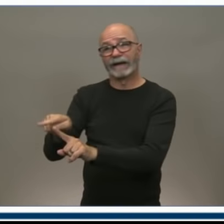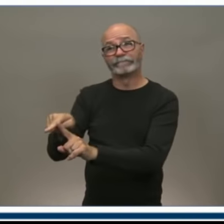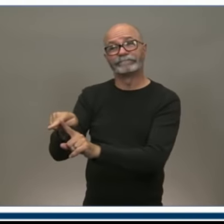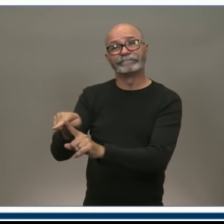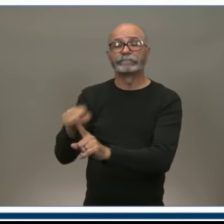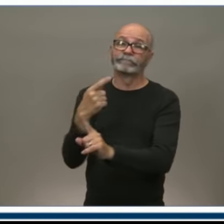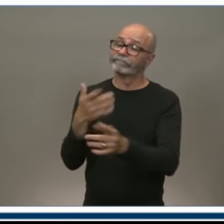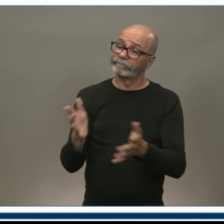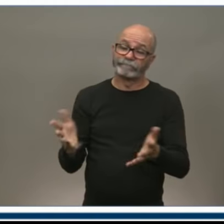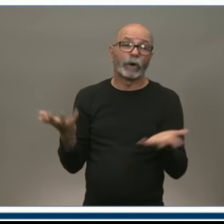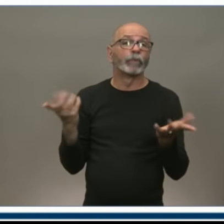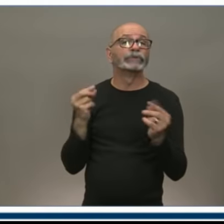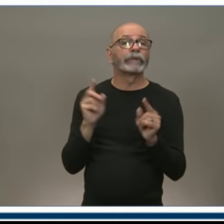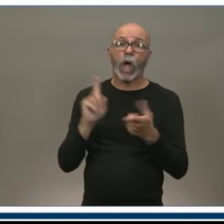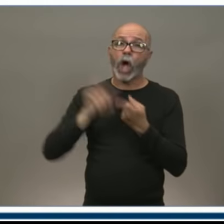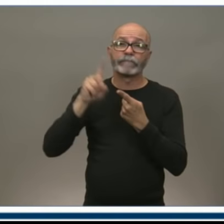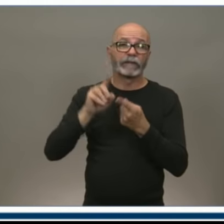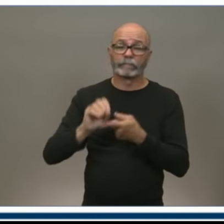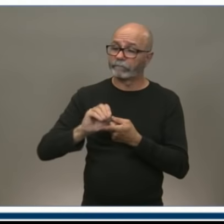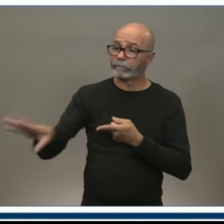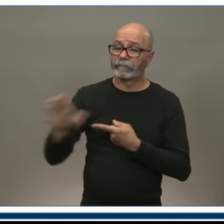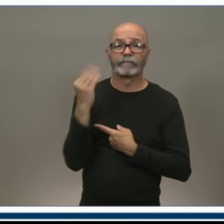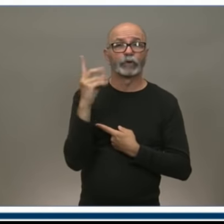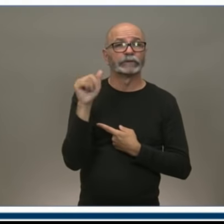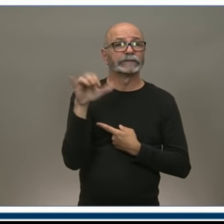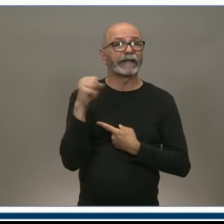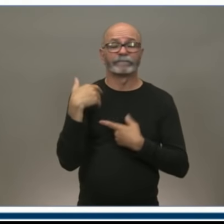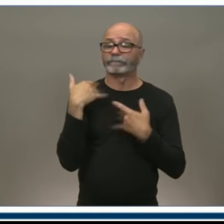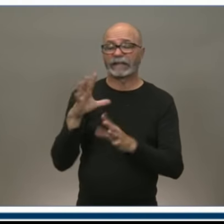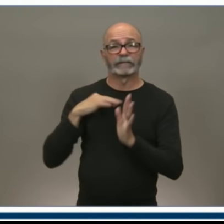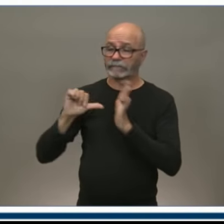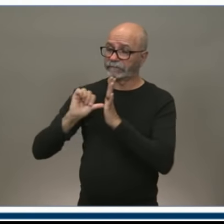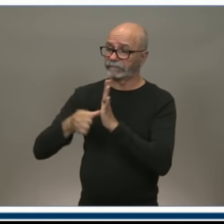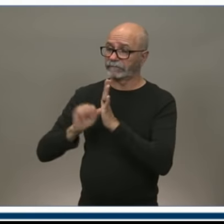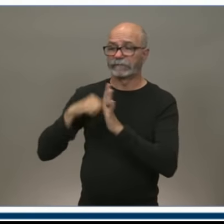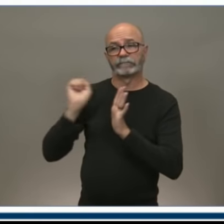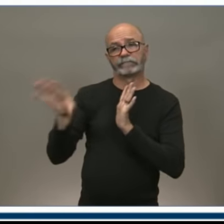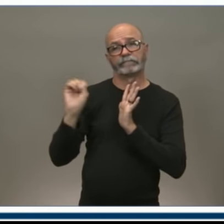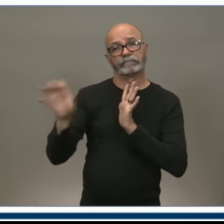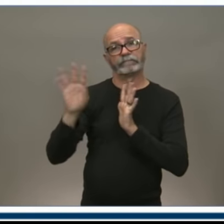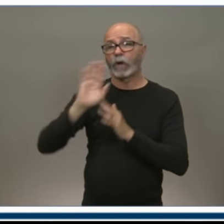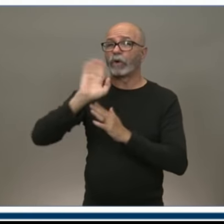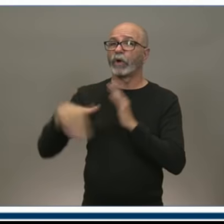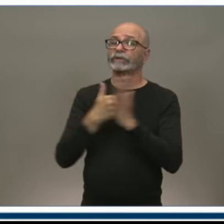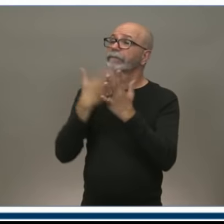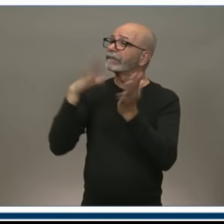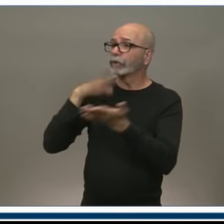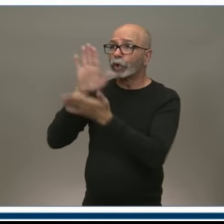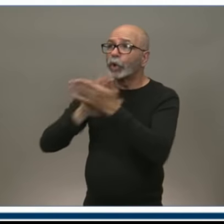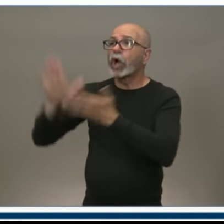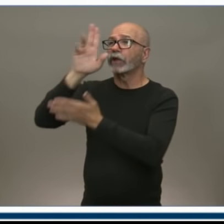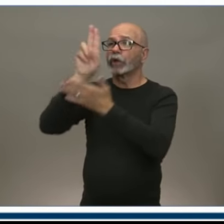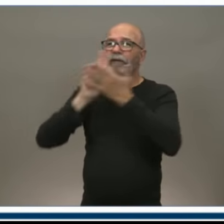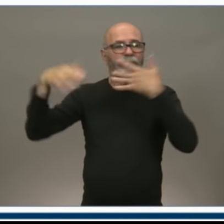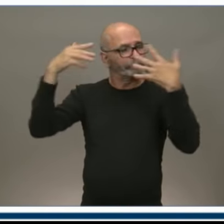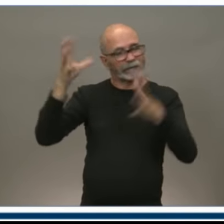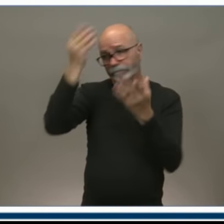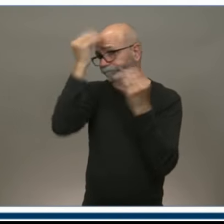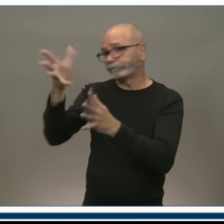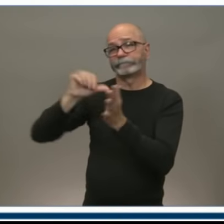14-day quarantine period. That's been communicated to them very clearly by our post-secondary institutions. And we're working